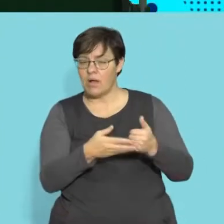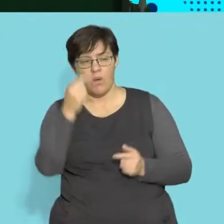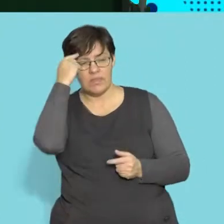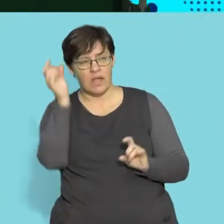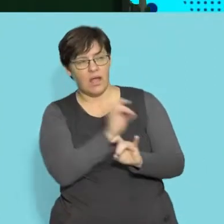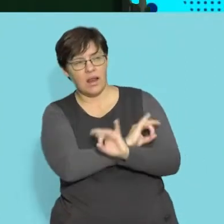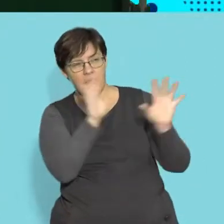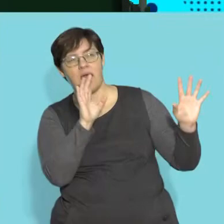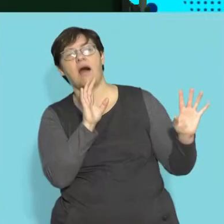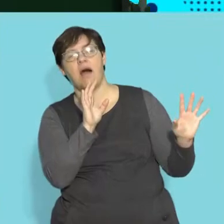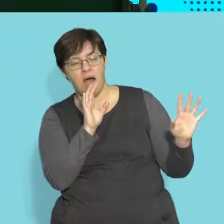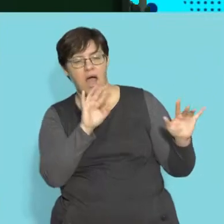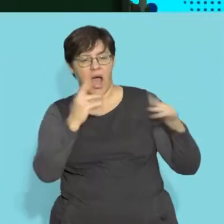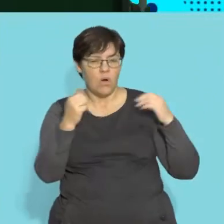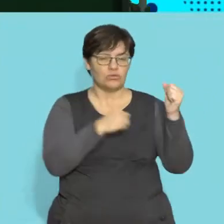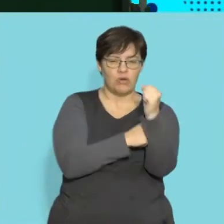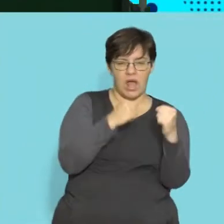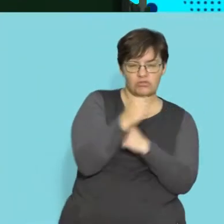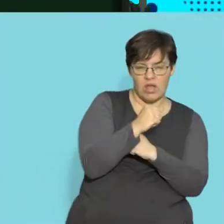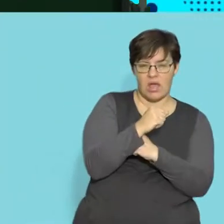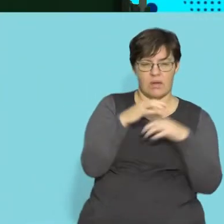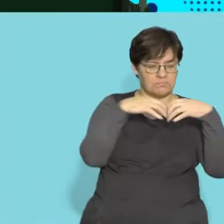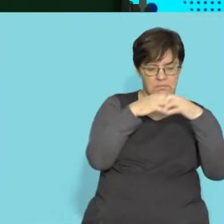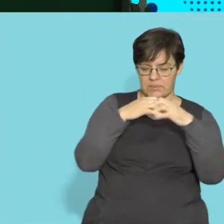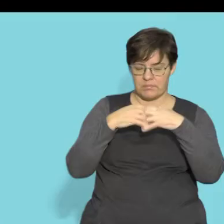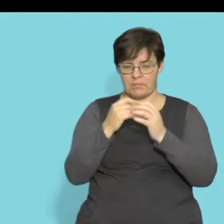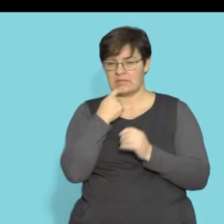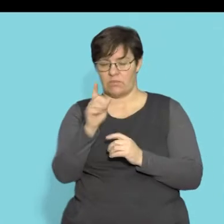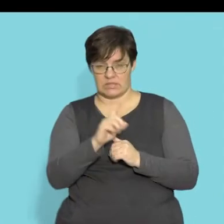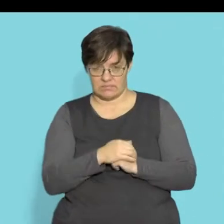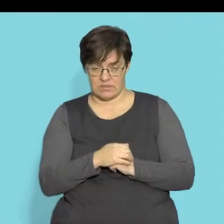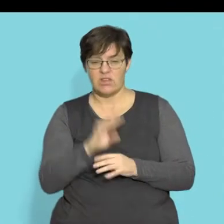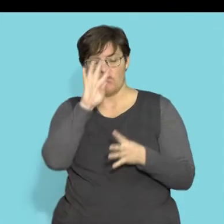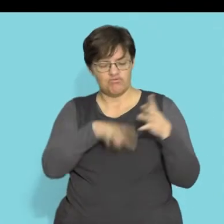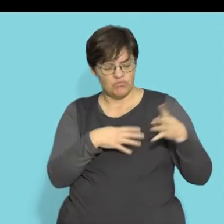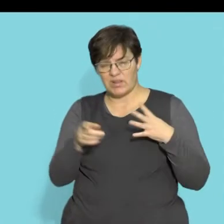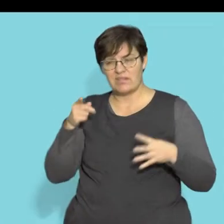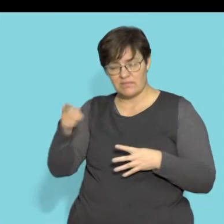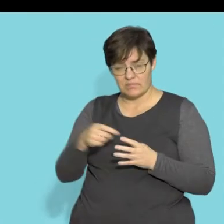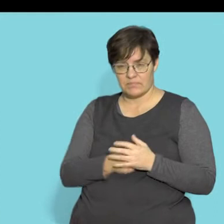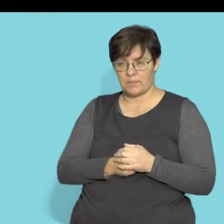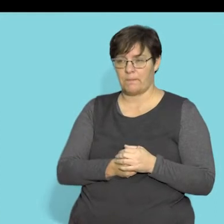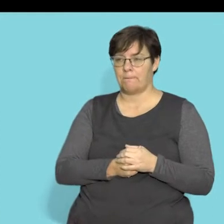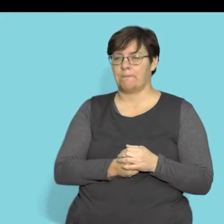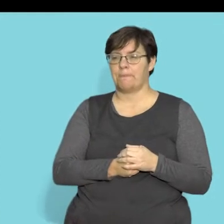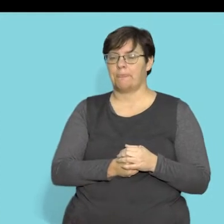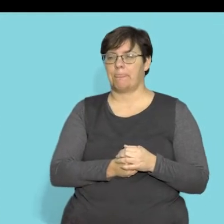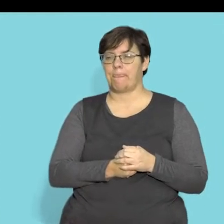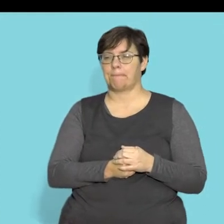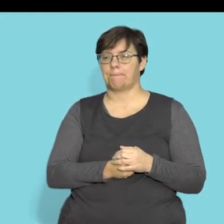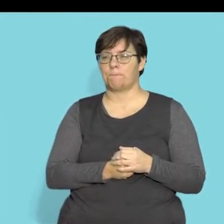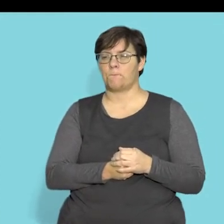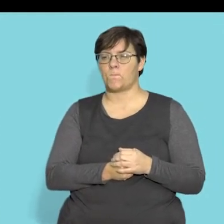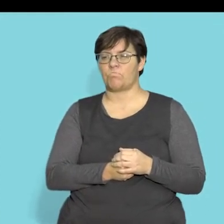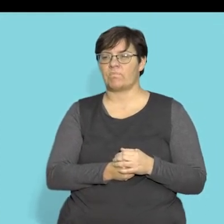to think clinically around how to structure your essay together. So let's look at the rubric for this particular essay.